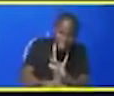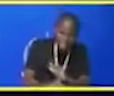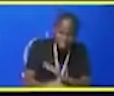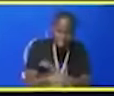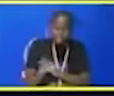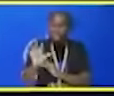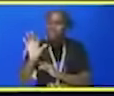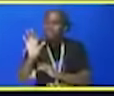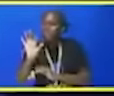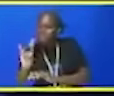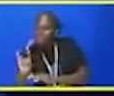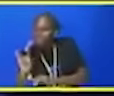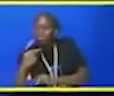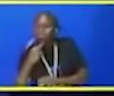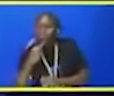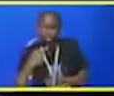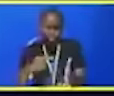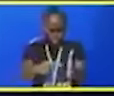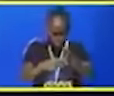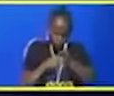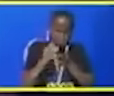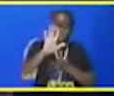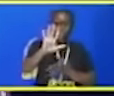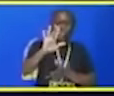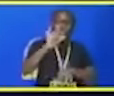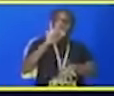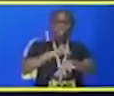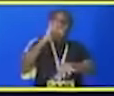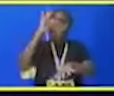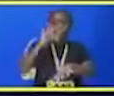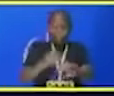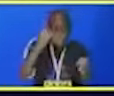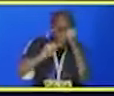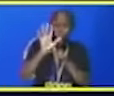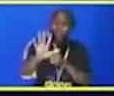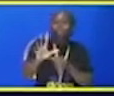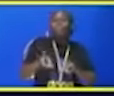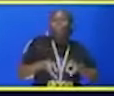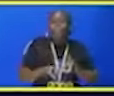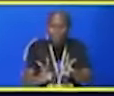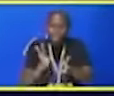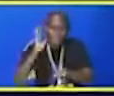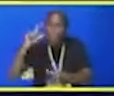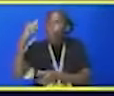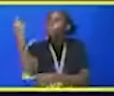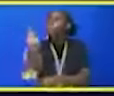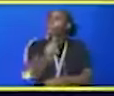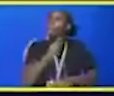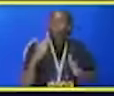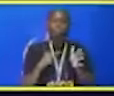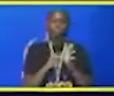me your glory. His way will always lead to his glory.